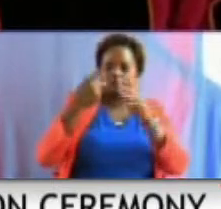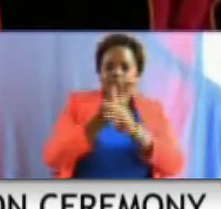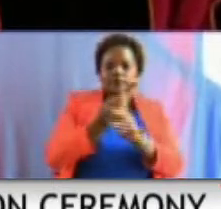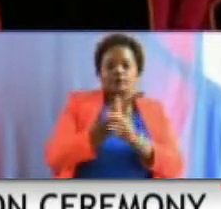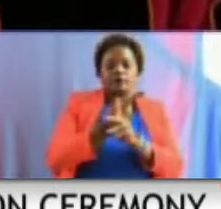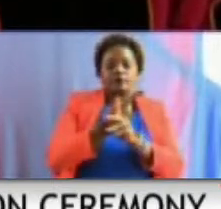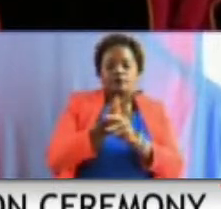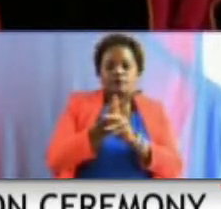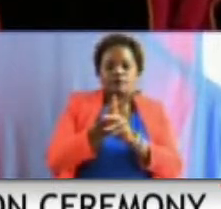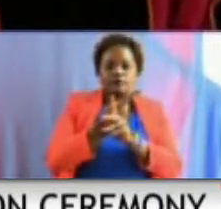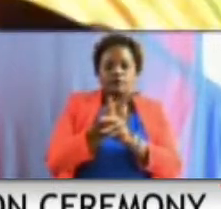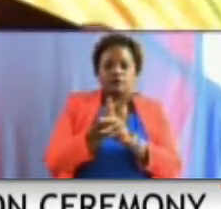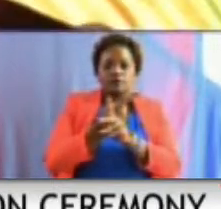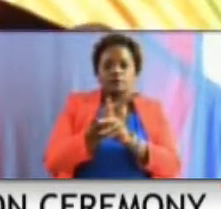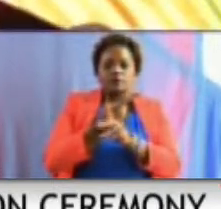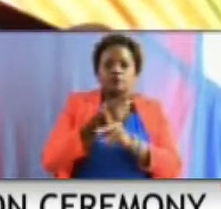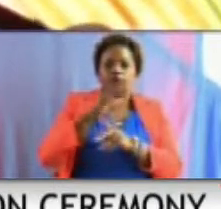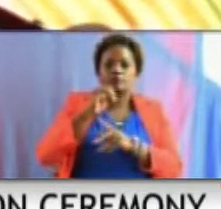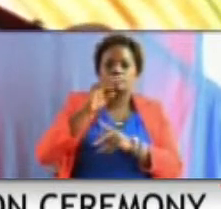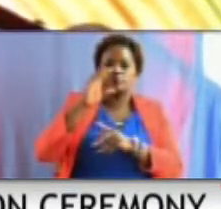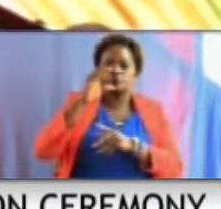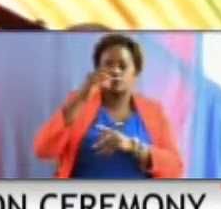and then Professor Muchiri